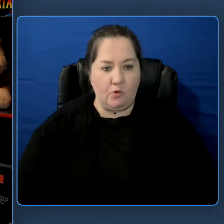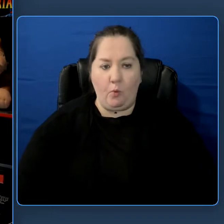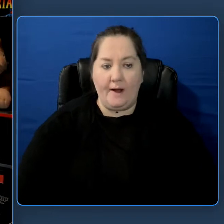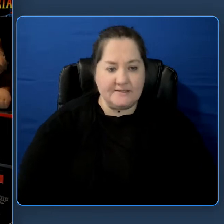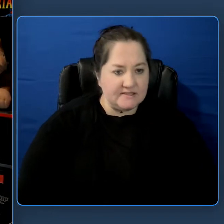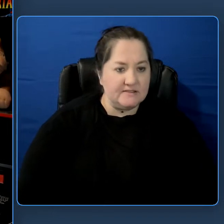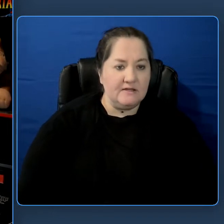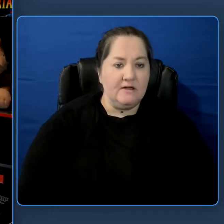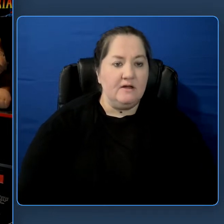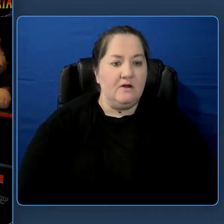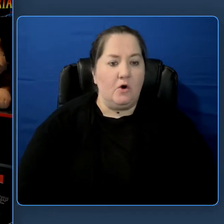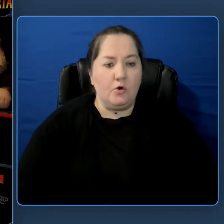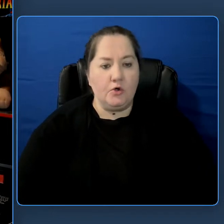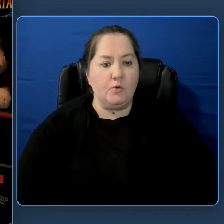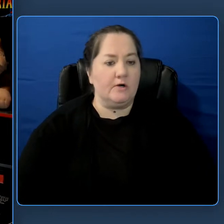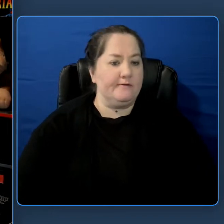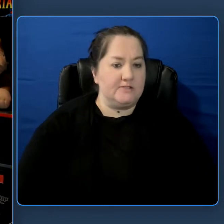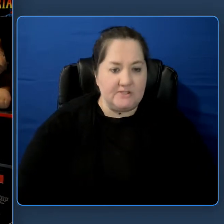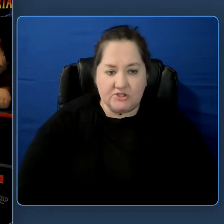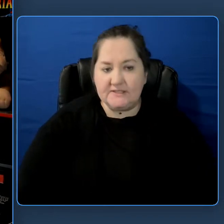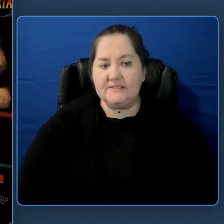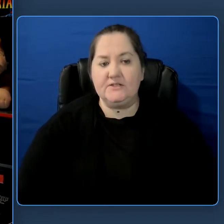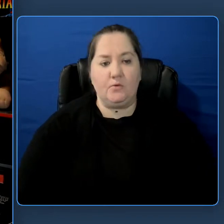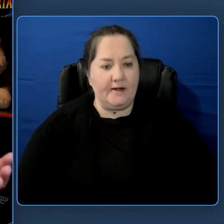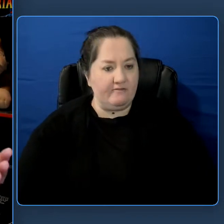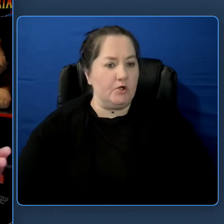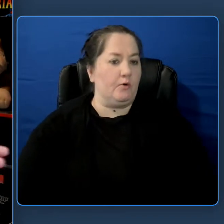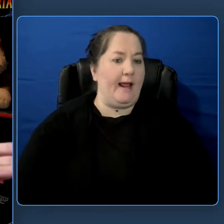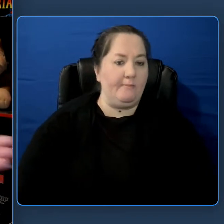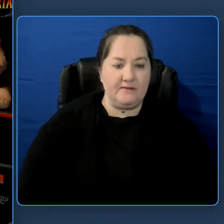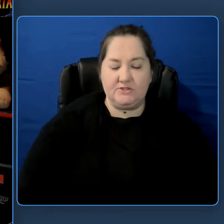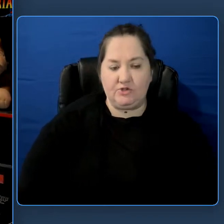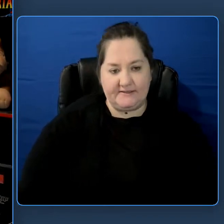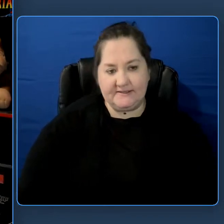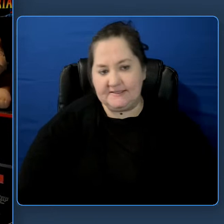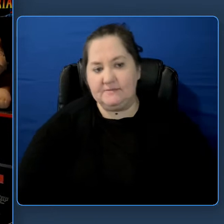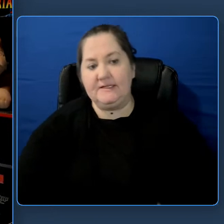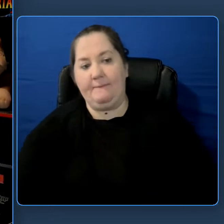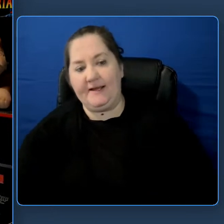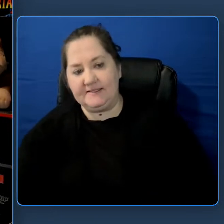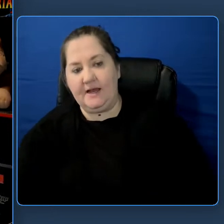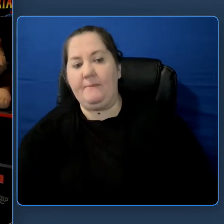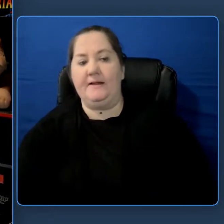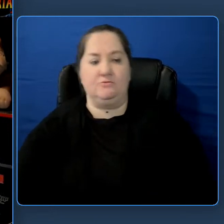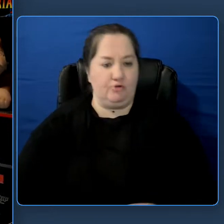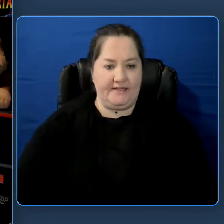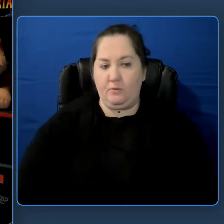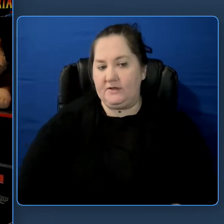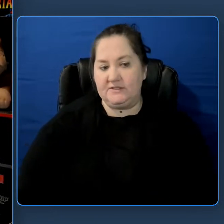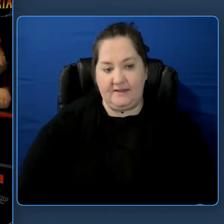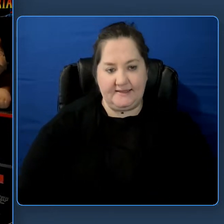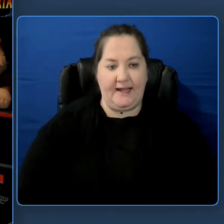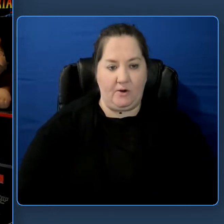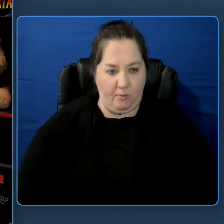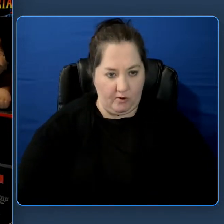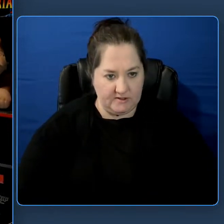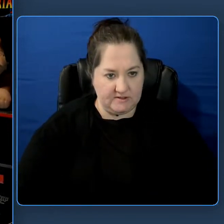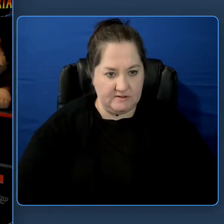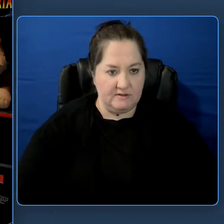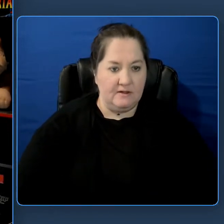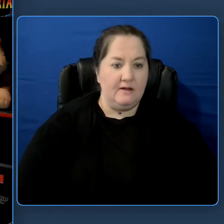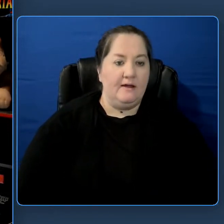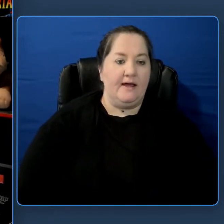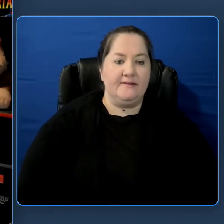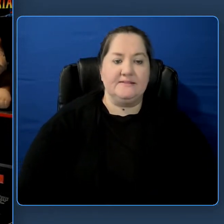didn't matter what or who you were, your senior citizen or whatever, you were able in this transit system to get picked up and transported to like the